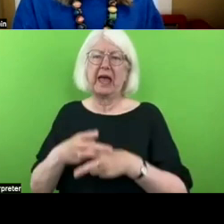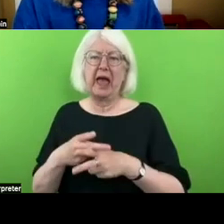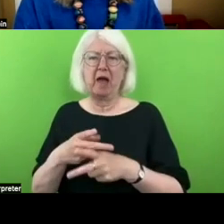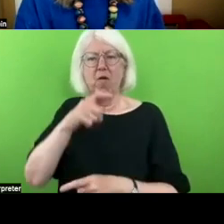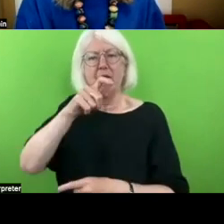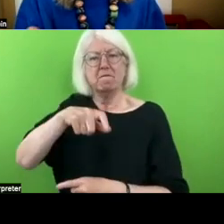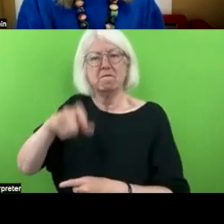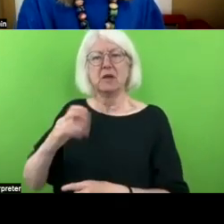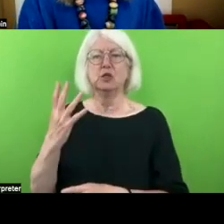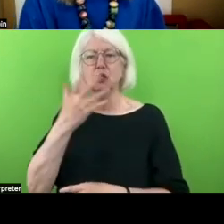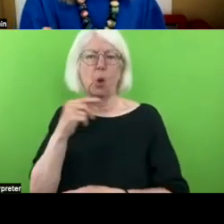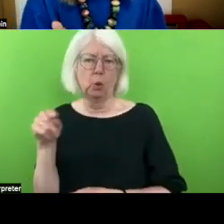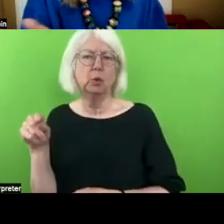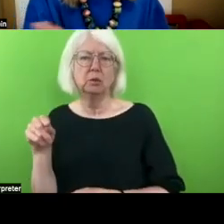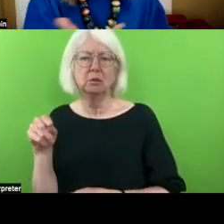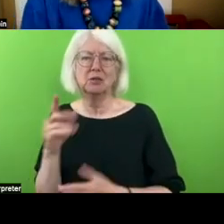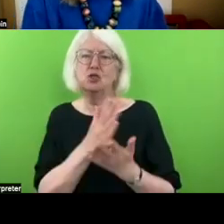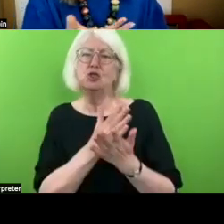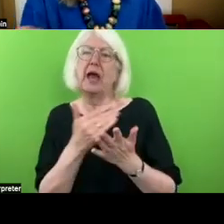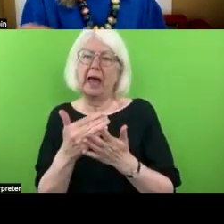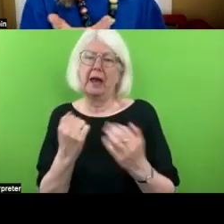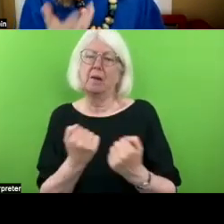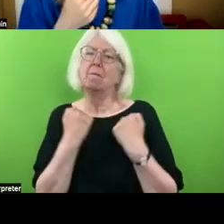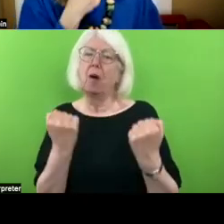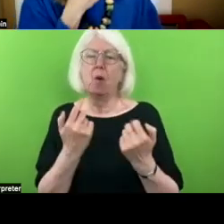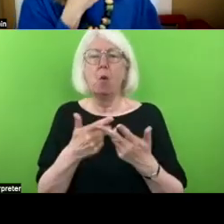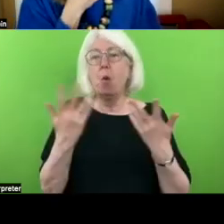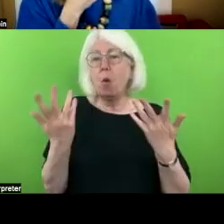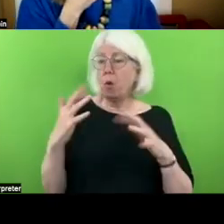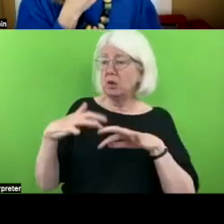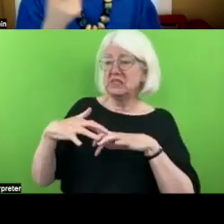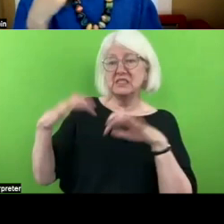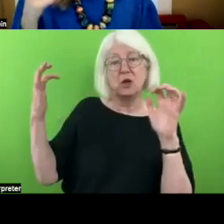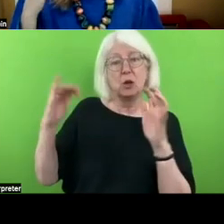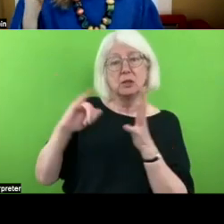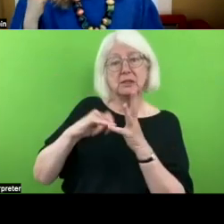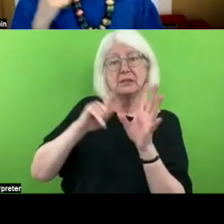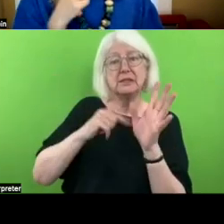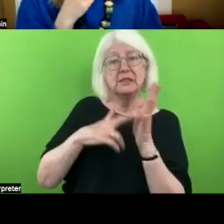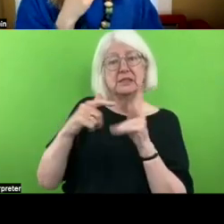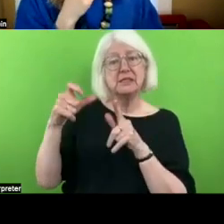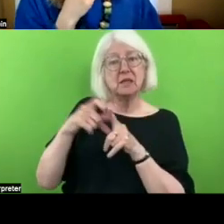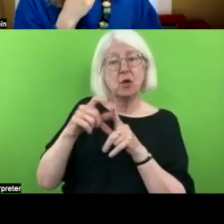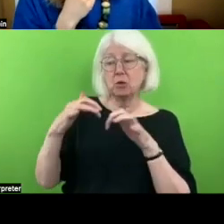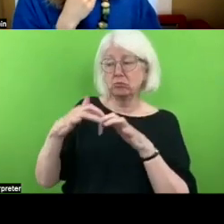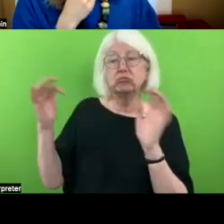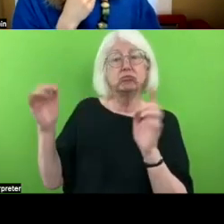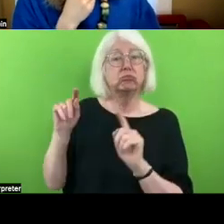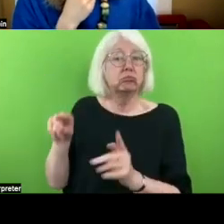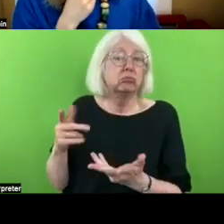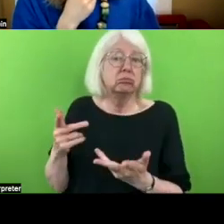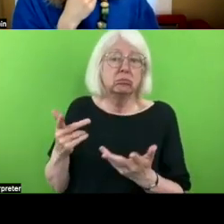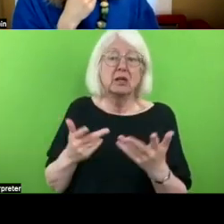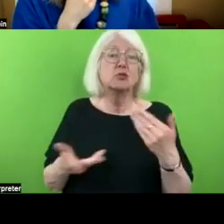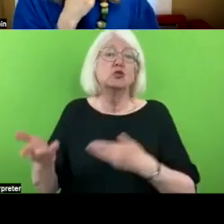decision making would be another way of demonstrating through the structures that cultural power of sharing